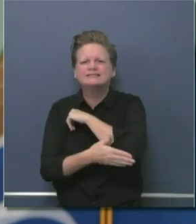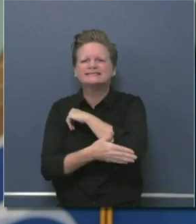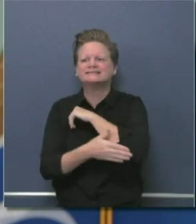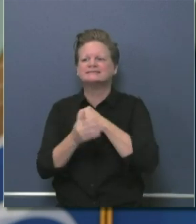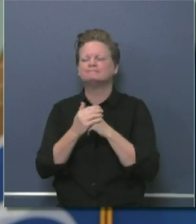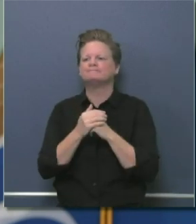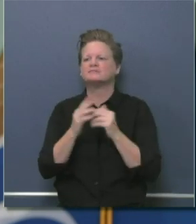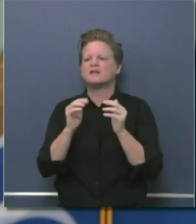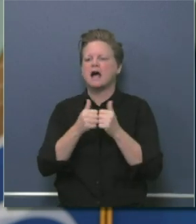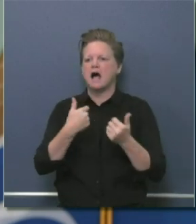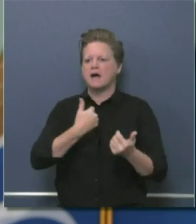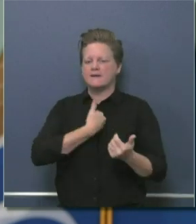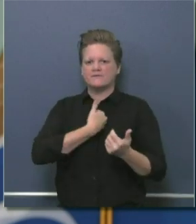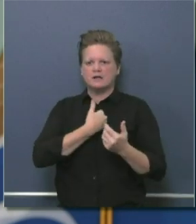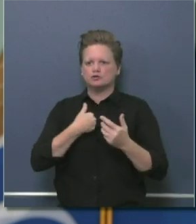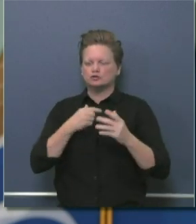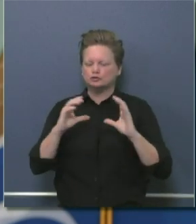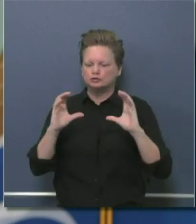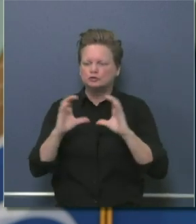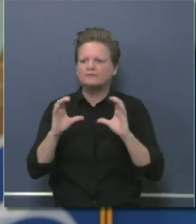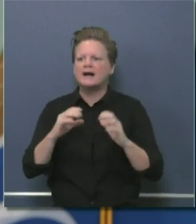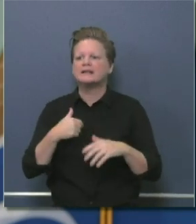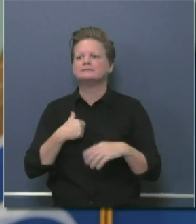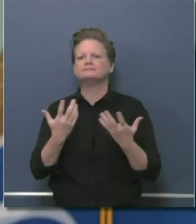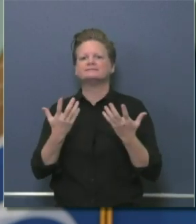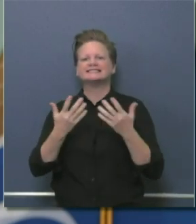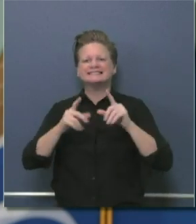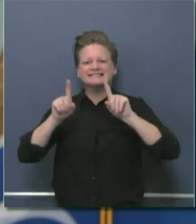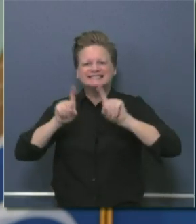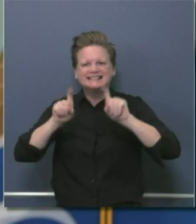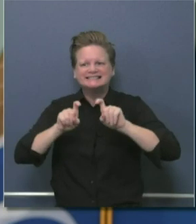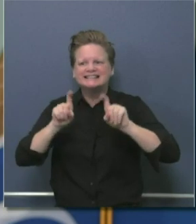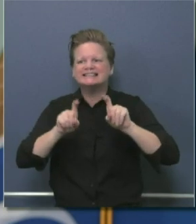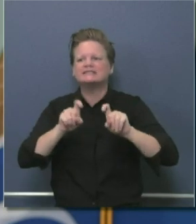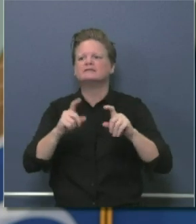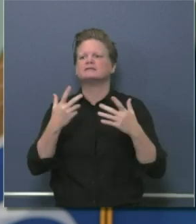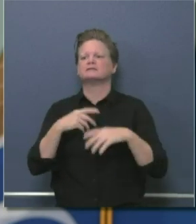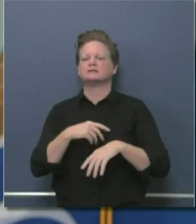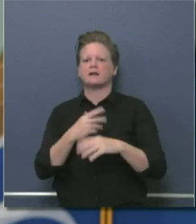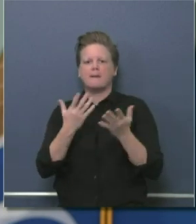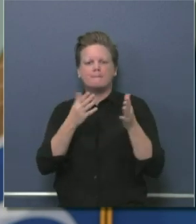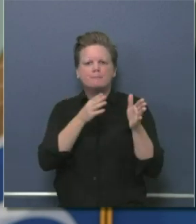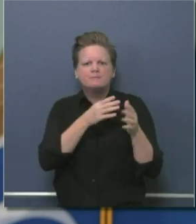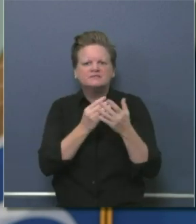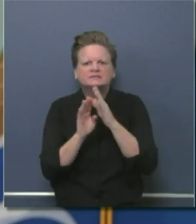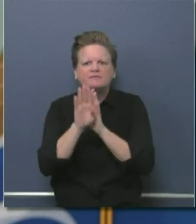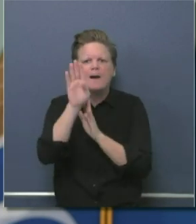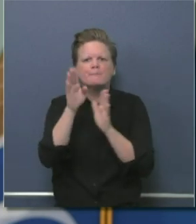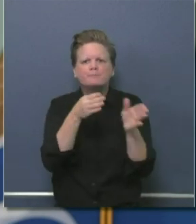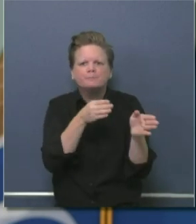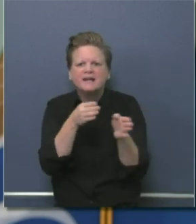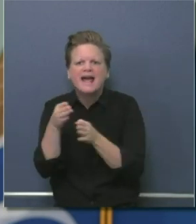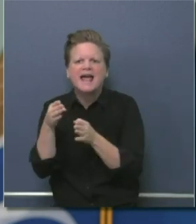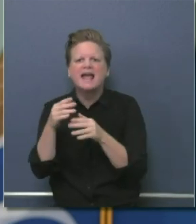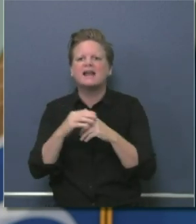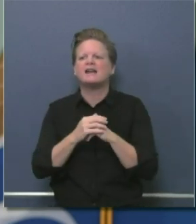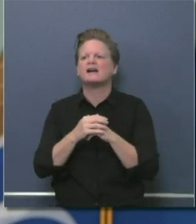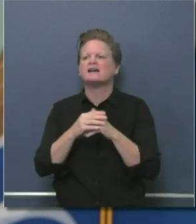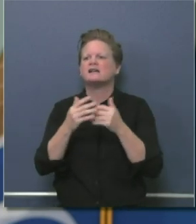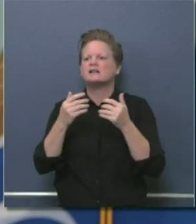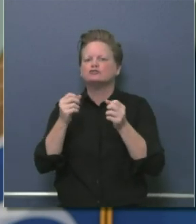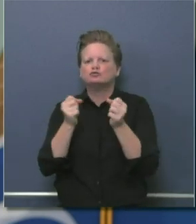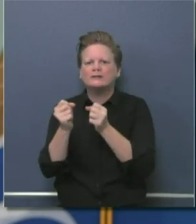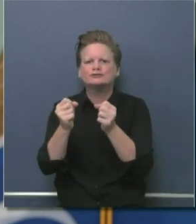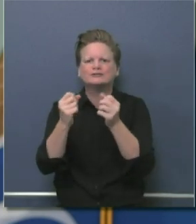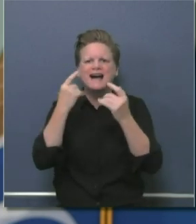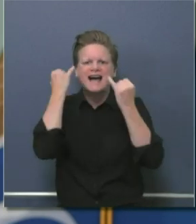self-certification, testing to these containment plans and protection plans. So I've been blessed by it. I think it's also